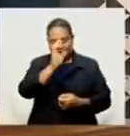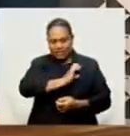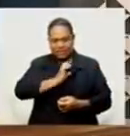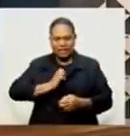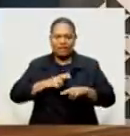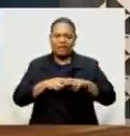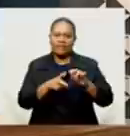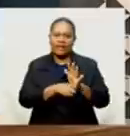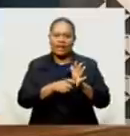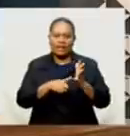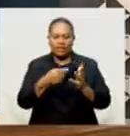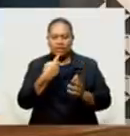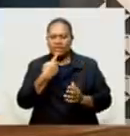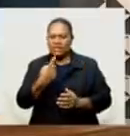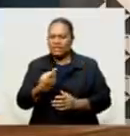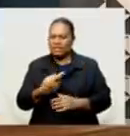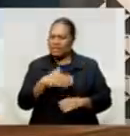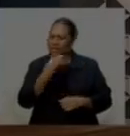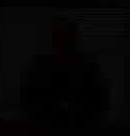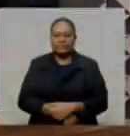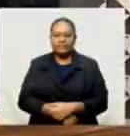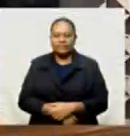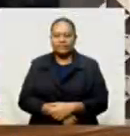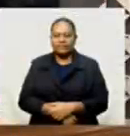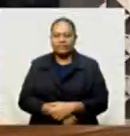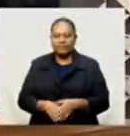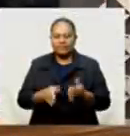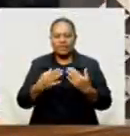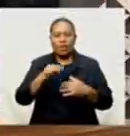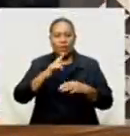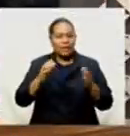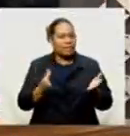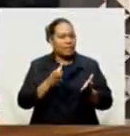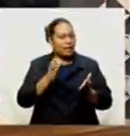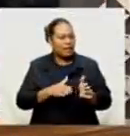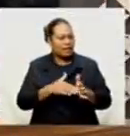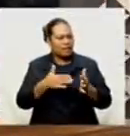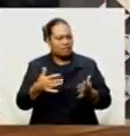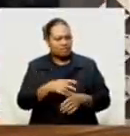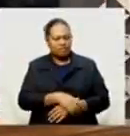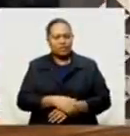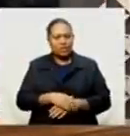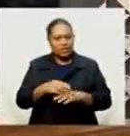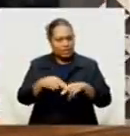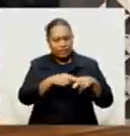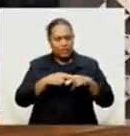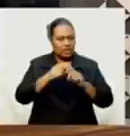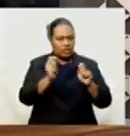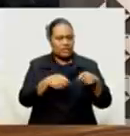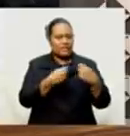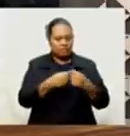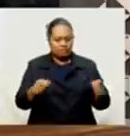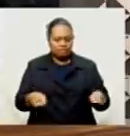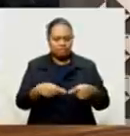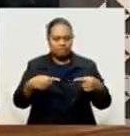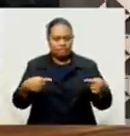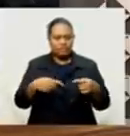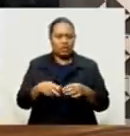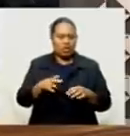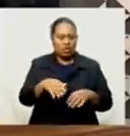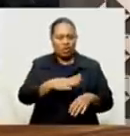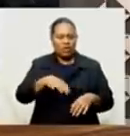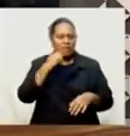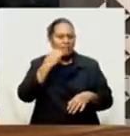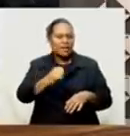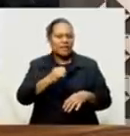O'Connor has chosen not to comment on the matter. One of the players being eyed to feature for the Flying Fijians against the All Blacks is former Fiji